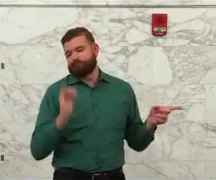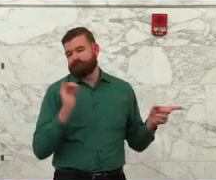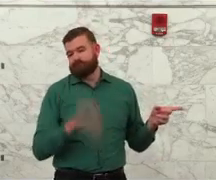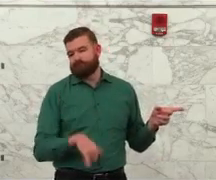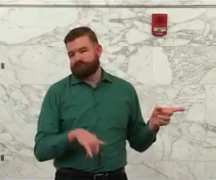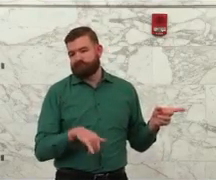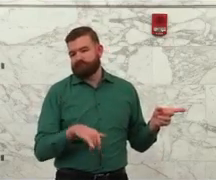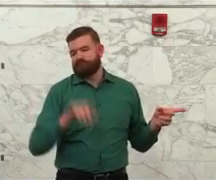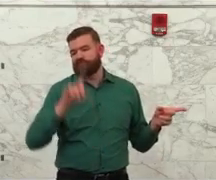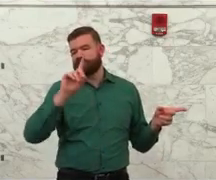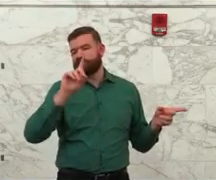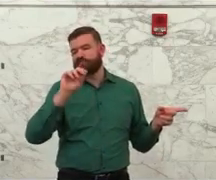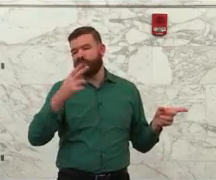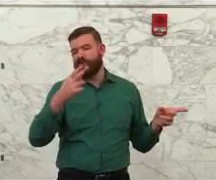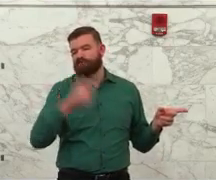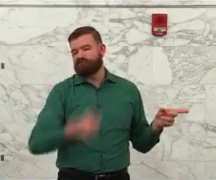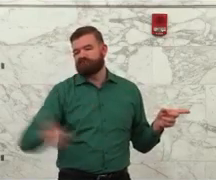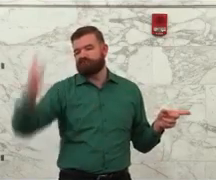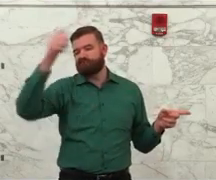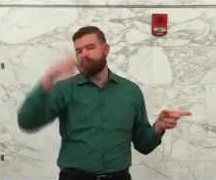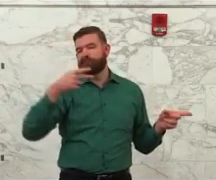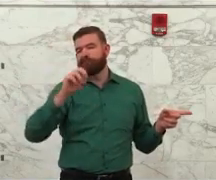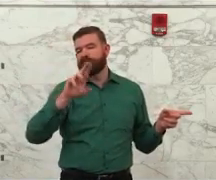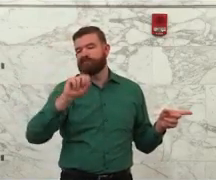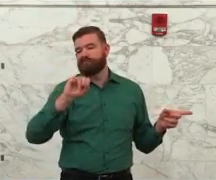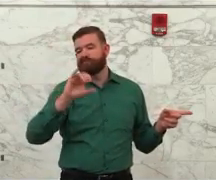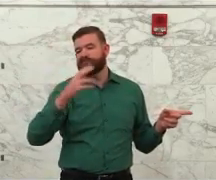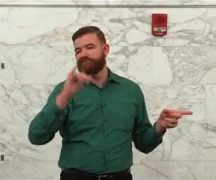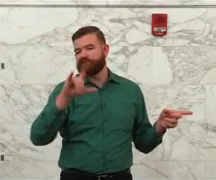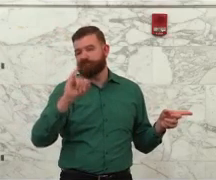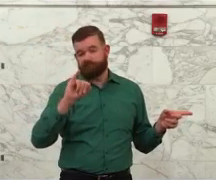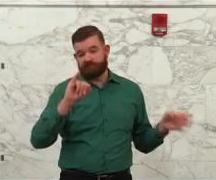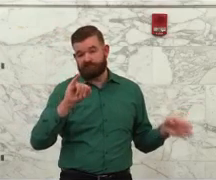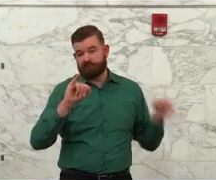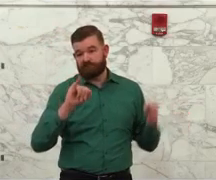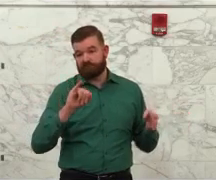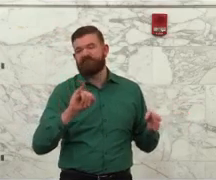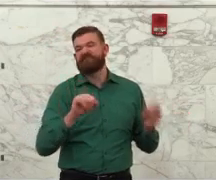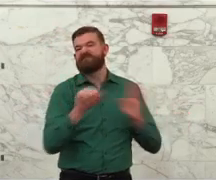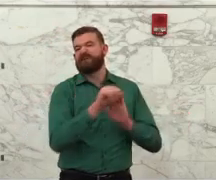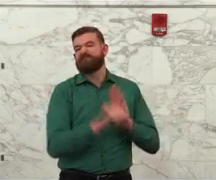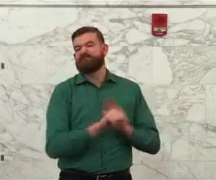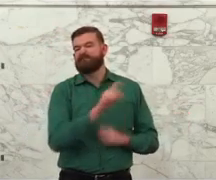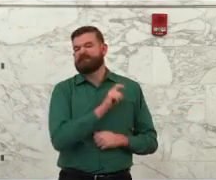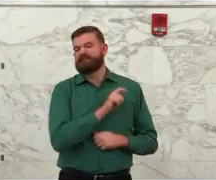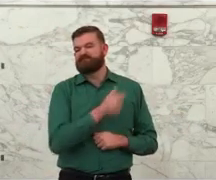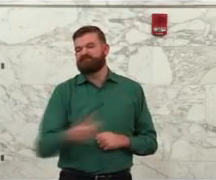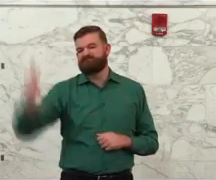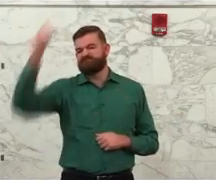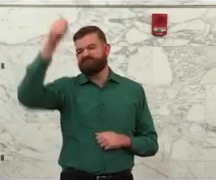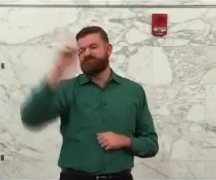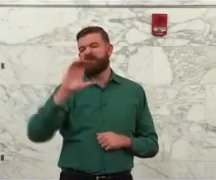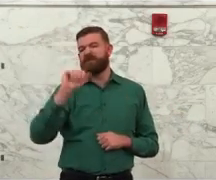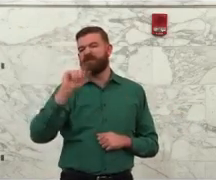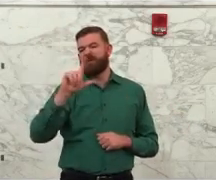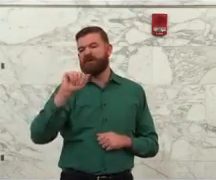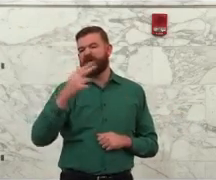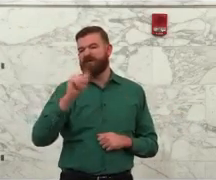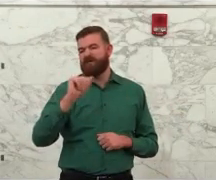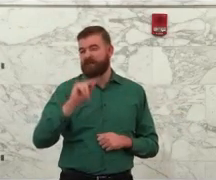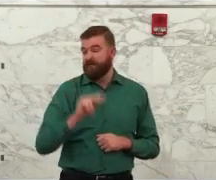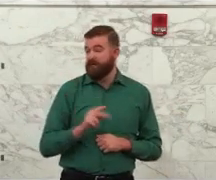Persichelli. To her right, the Superintendent of the State Police, Colonel Pat Callahan. To my immediate left, the Adjutant General of the New